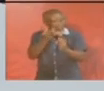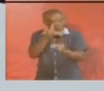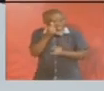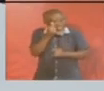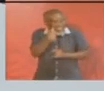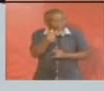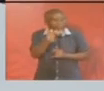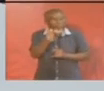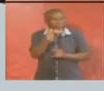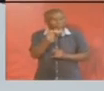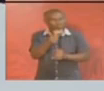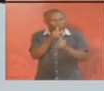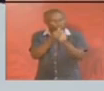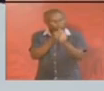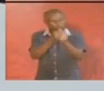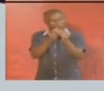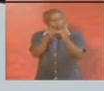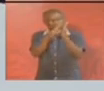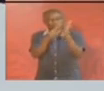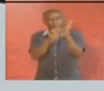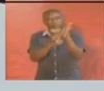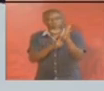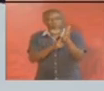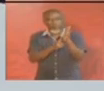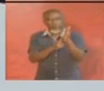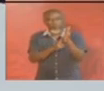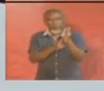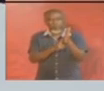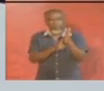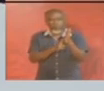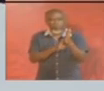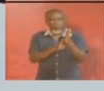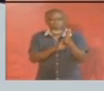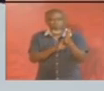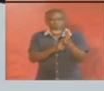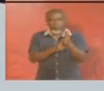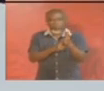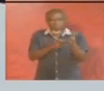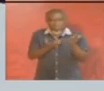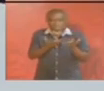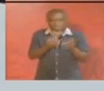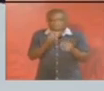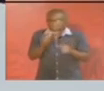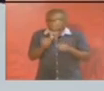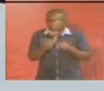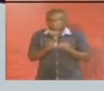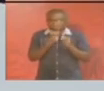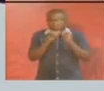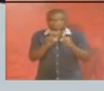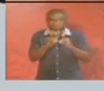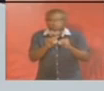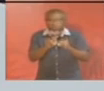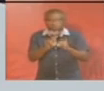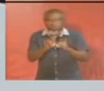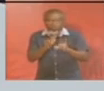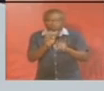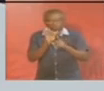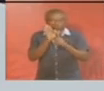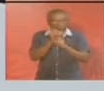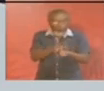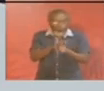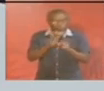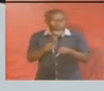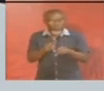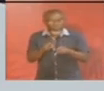other countries near and far, where we have not implemented states of emergencies. We have not implemented